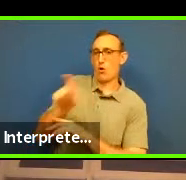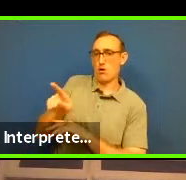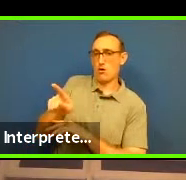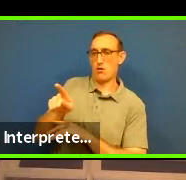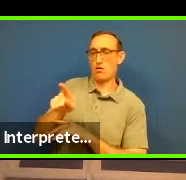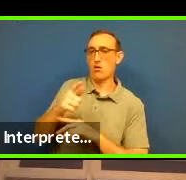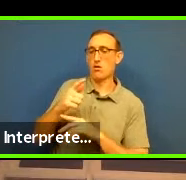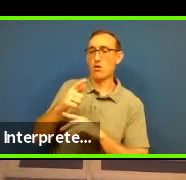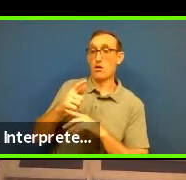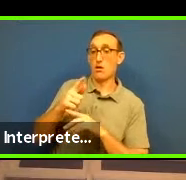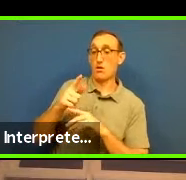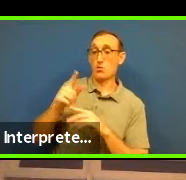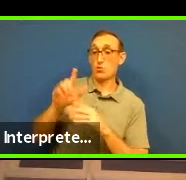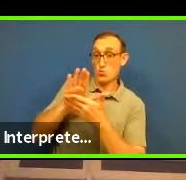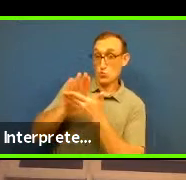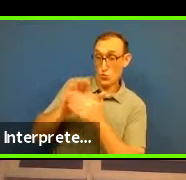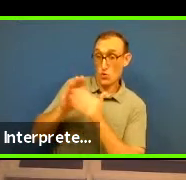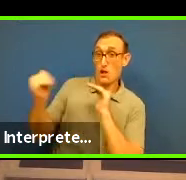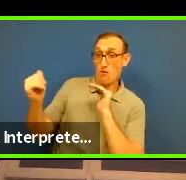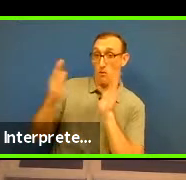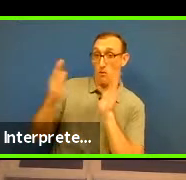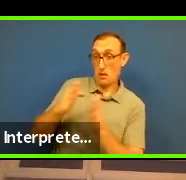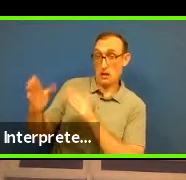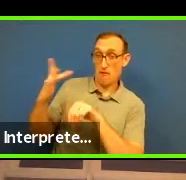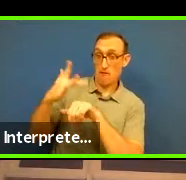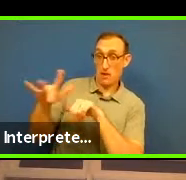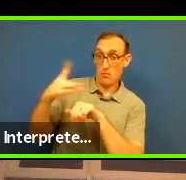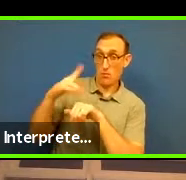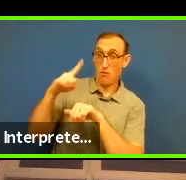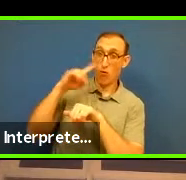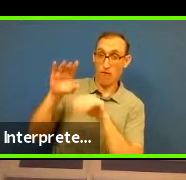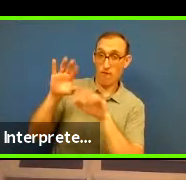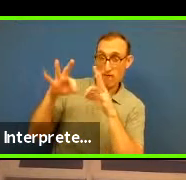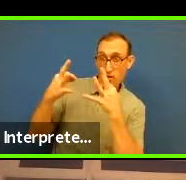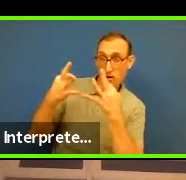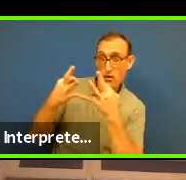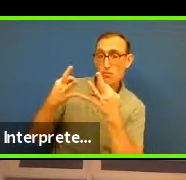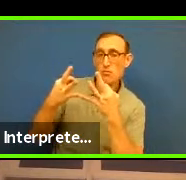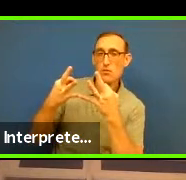when will school level plans be available to families?